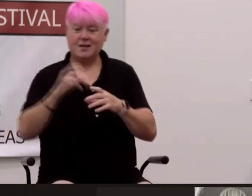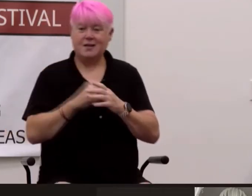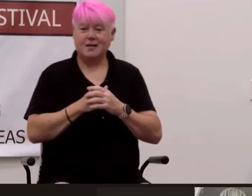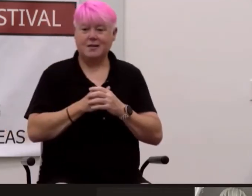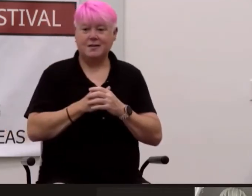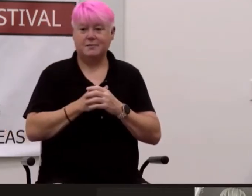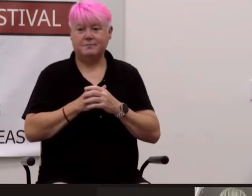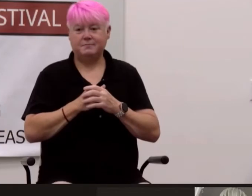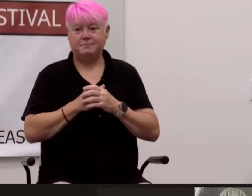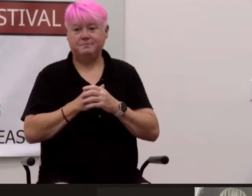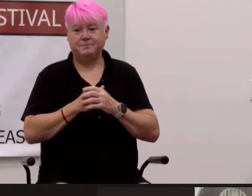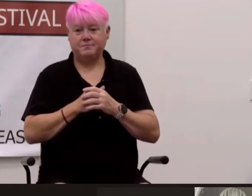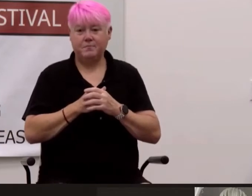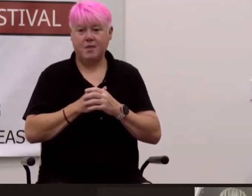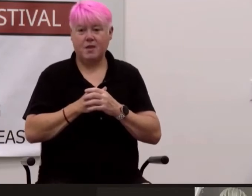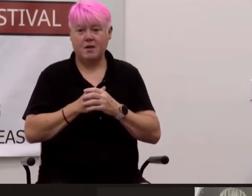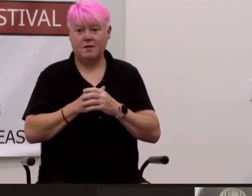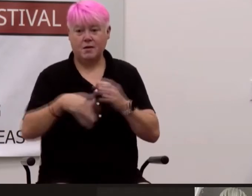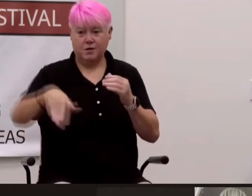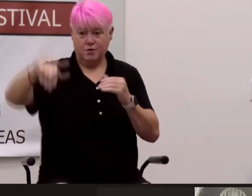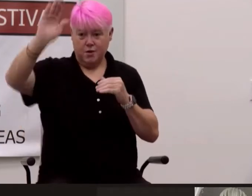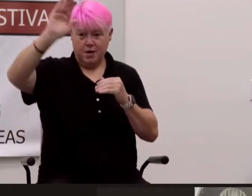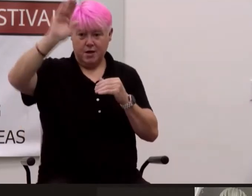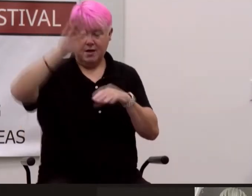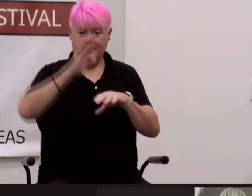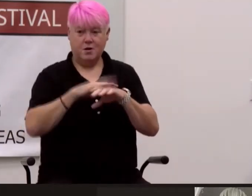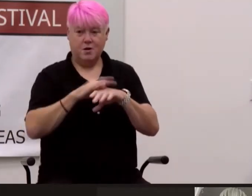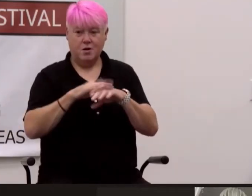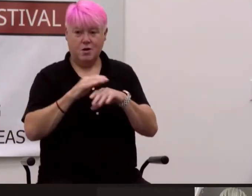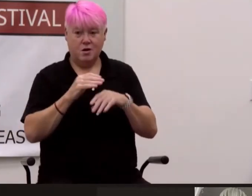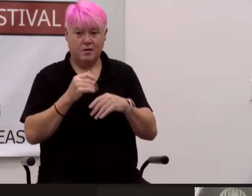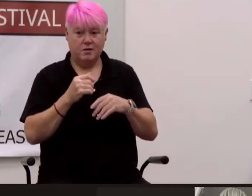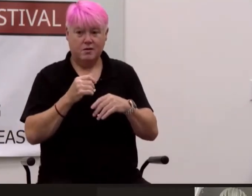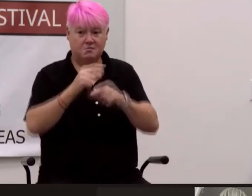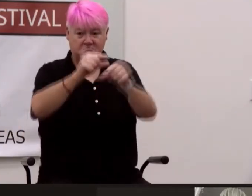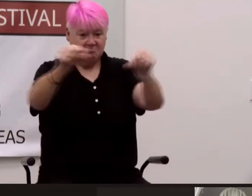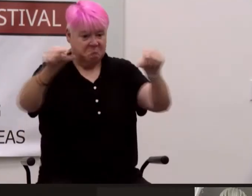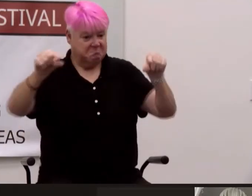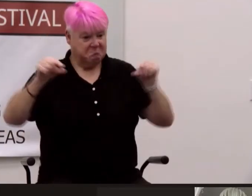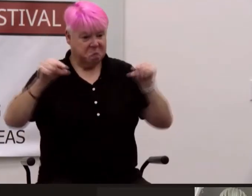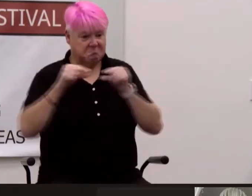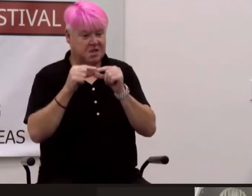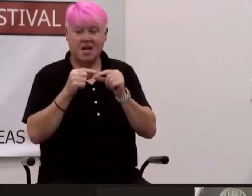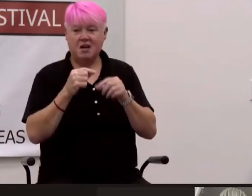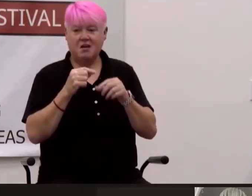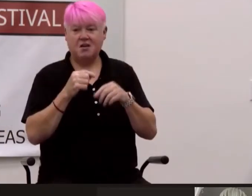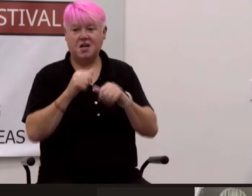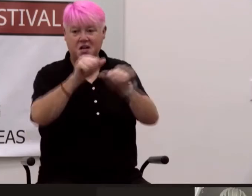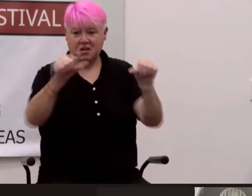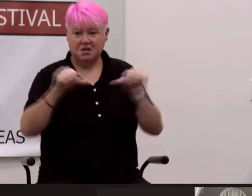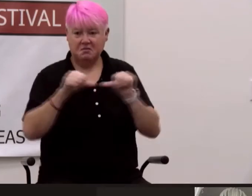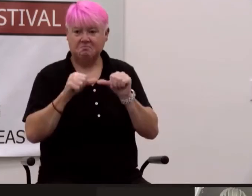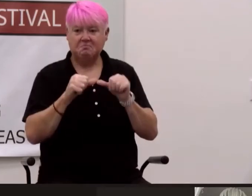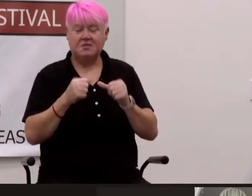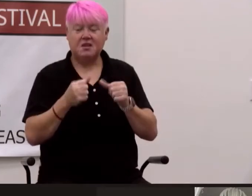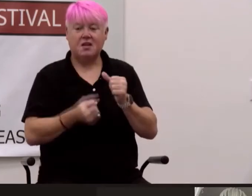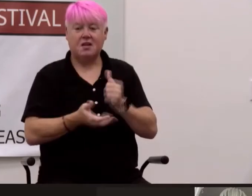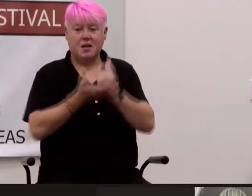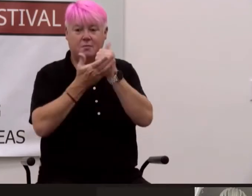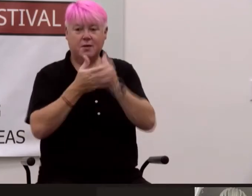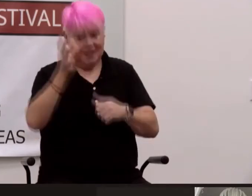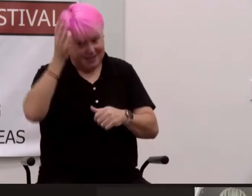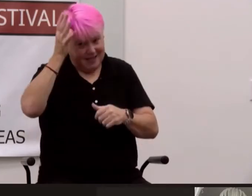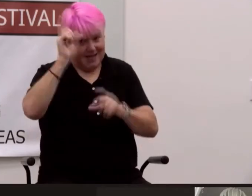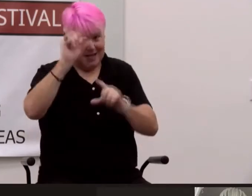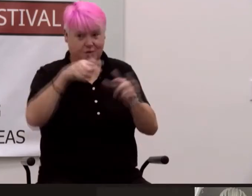his parents, growing up on this acreage, gardening, plucking chickens, helping his dad, going